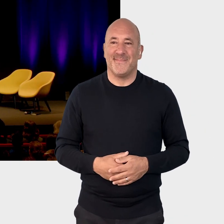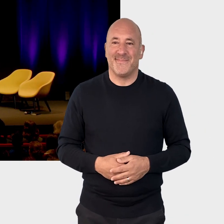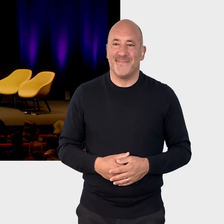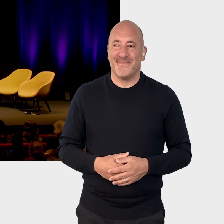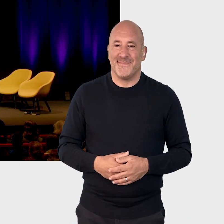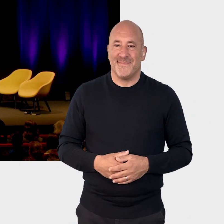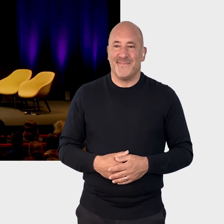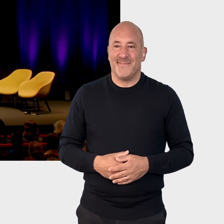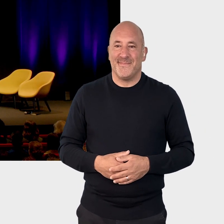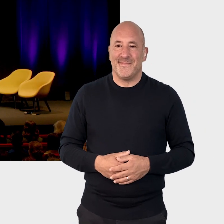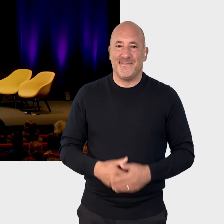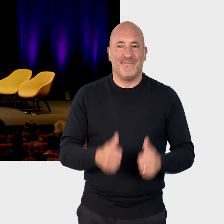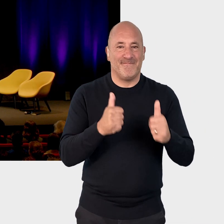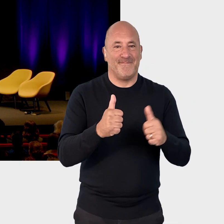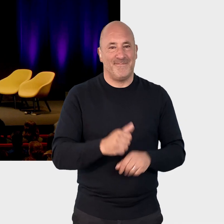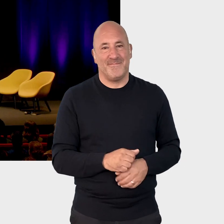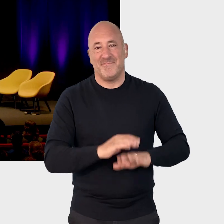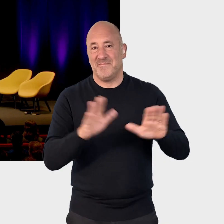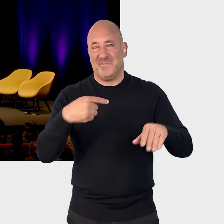Ooh, thank you.